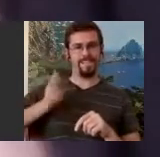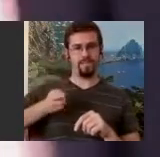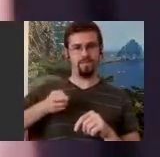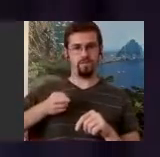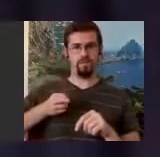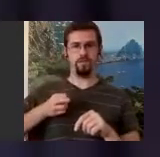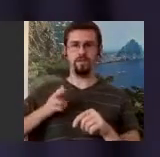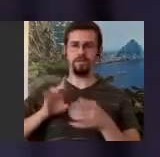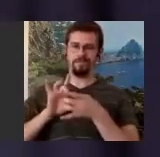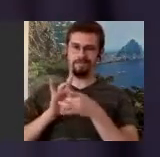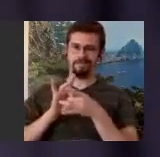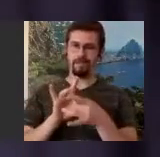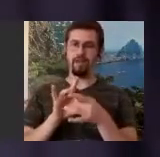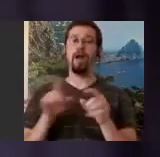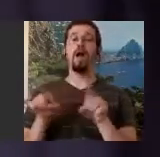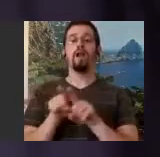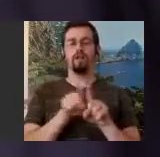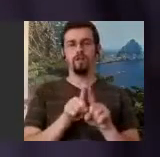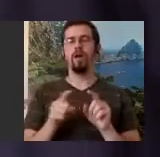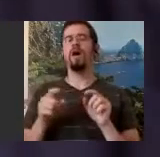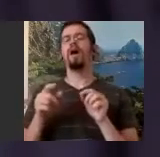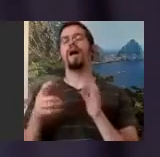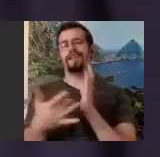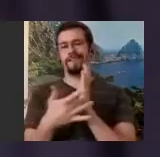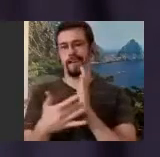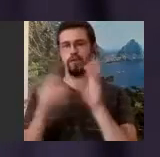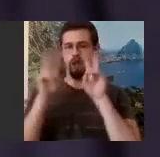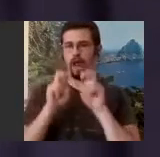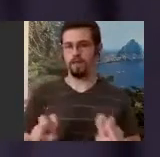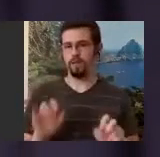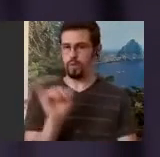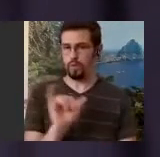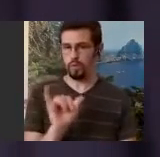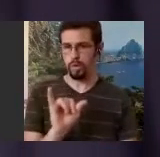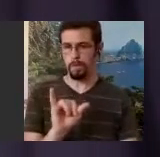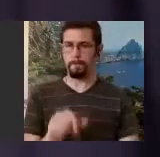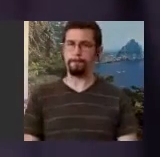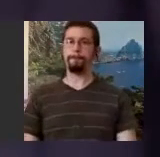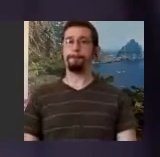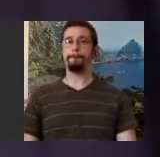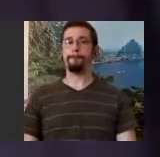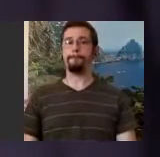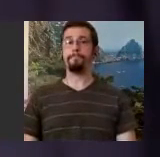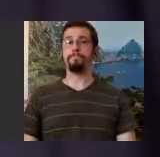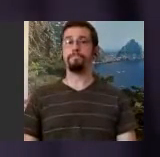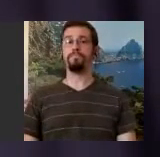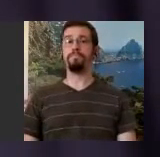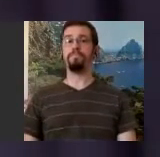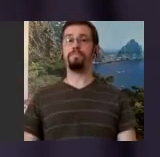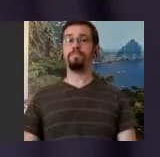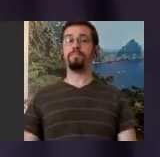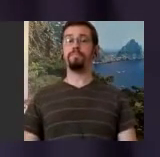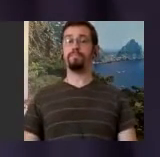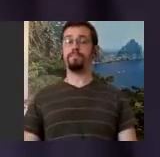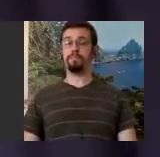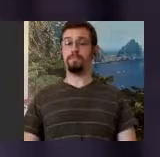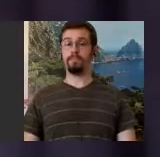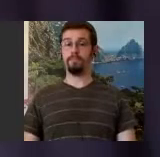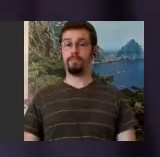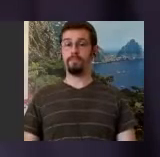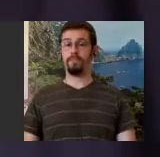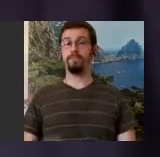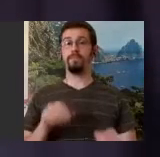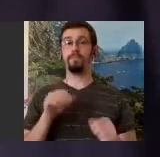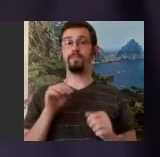well as a complete technical analysis. In this case, this is an excerpt from Richard